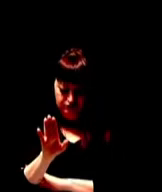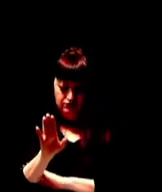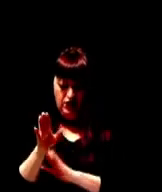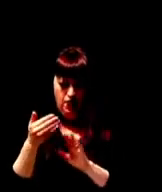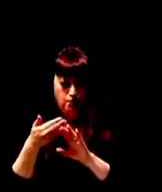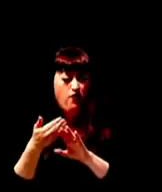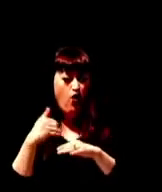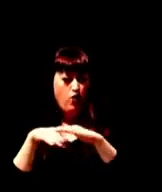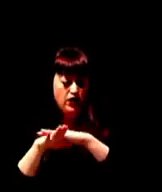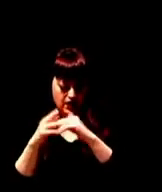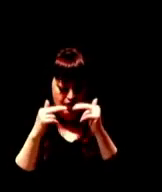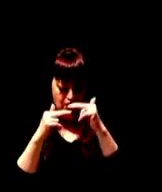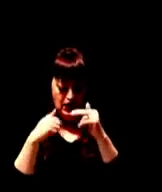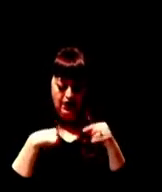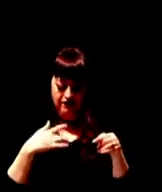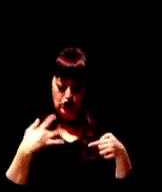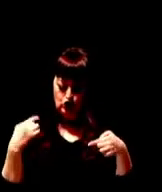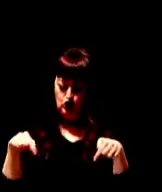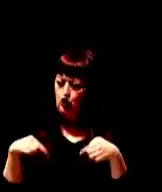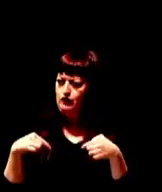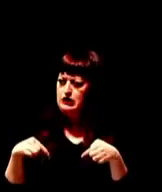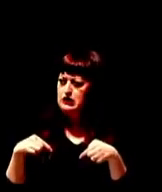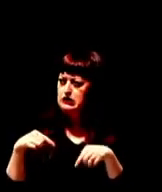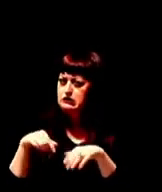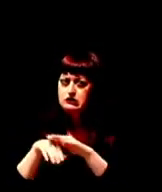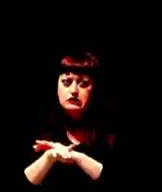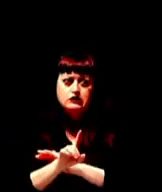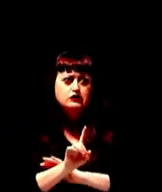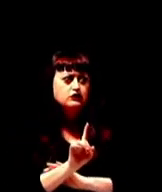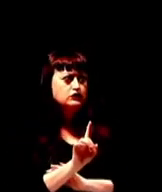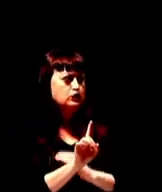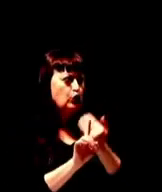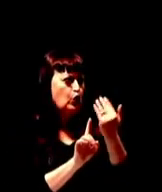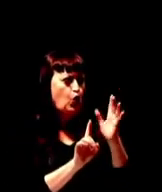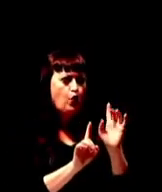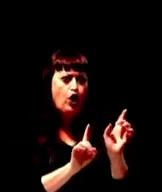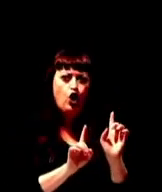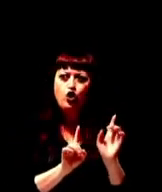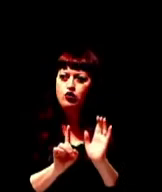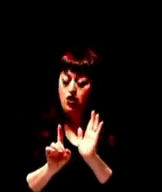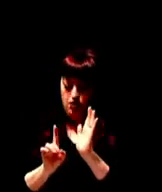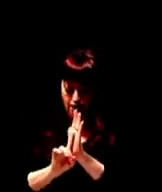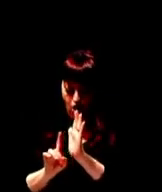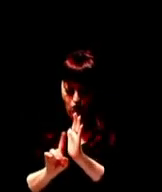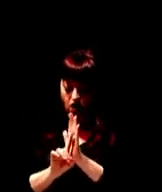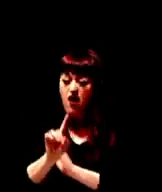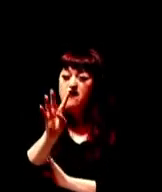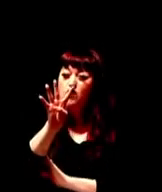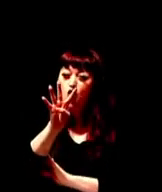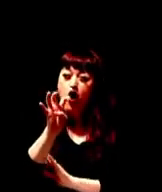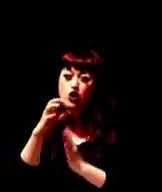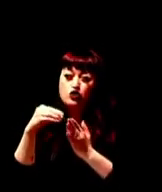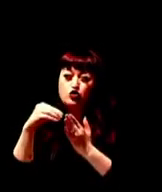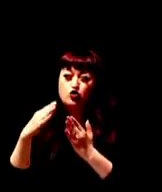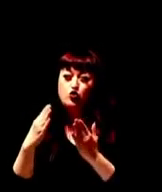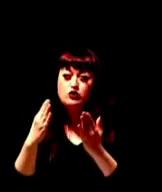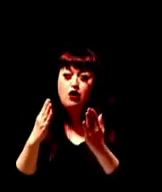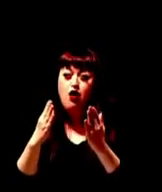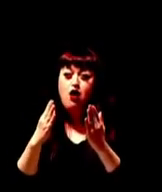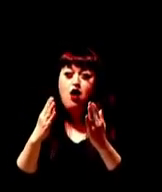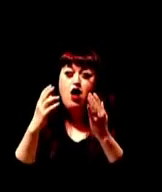went in the building, I was nervous, and I wasn't sure where to go until the bell rang, and 400 students went sweeping up the